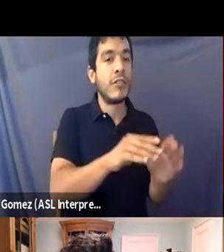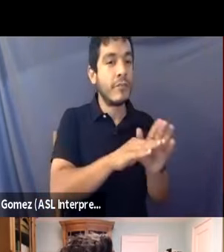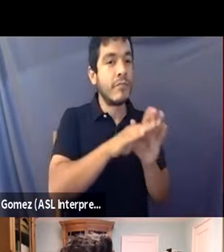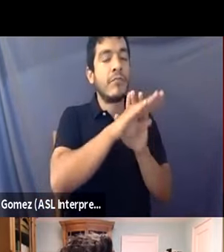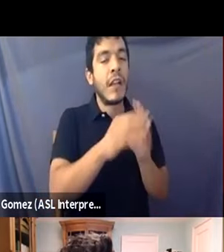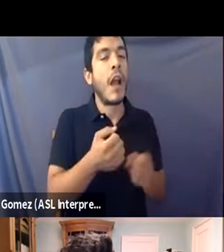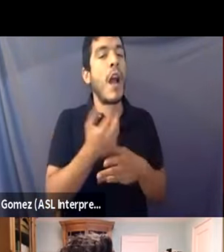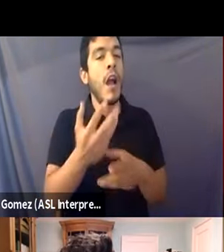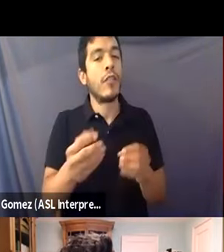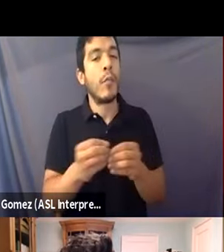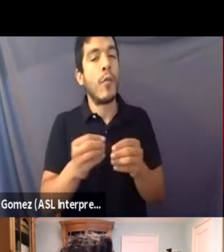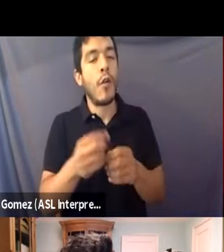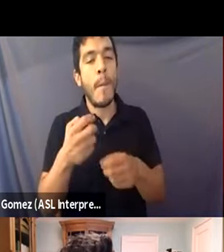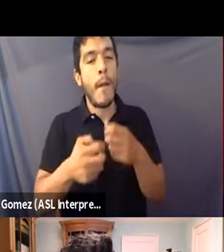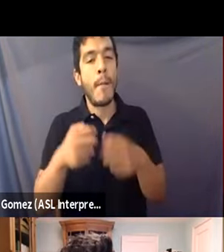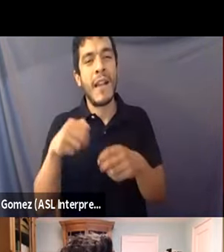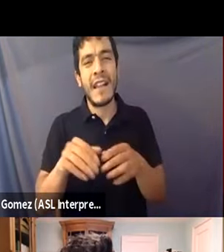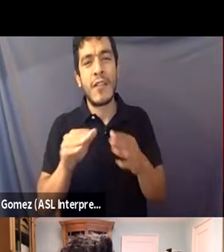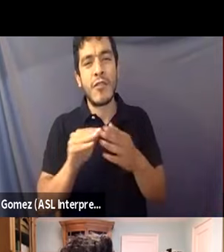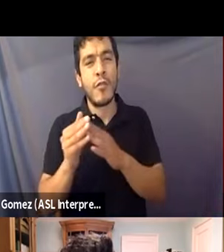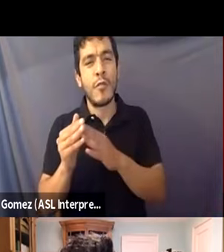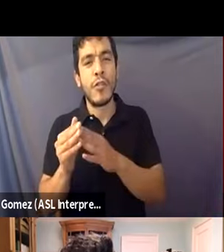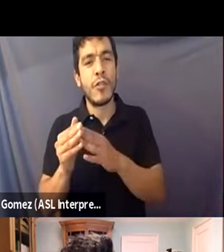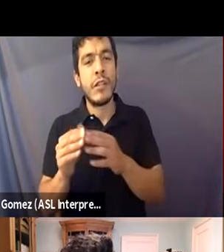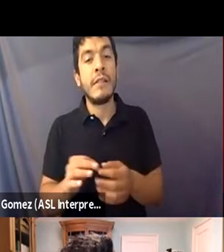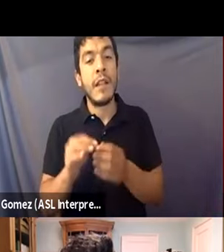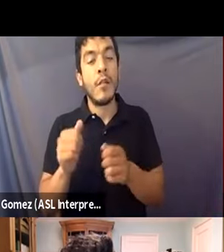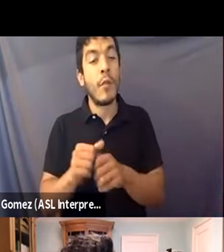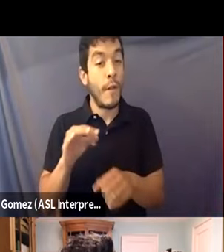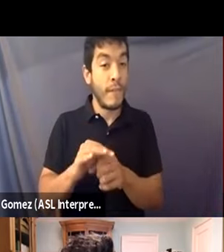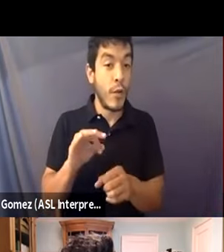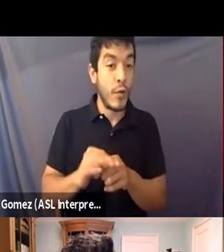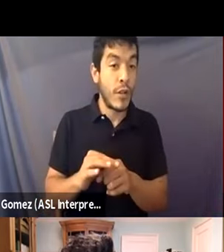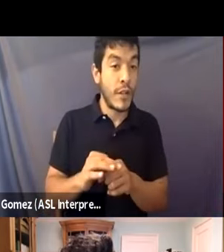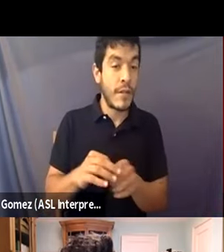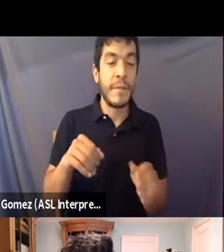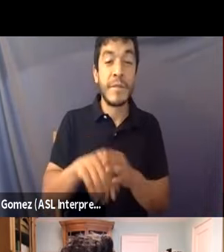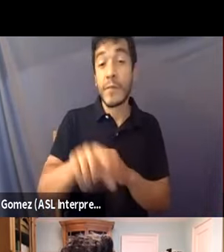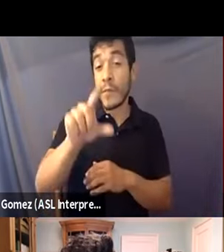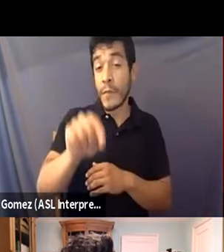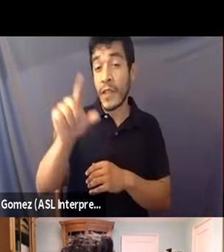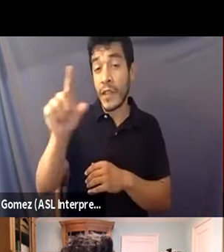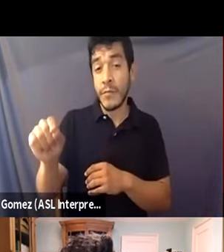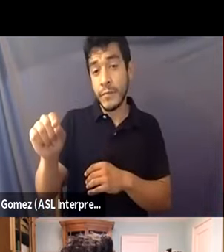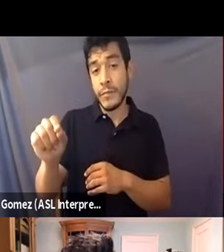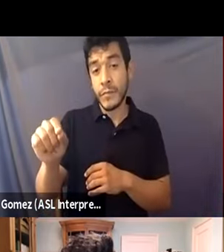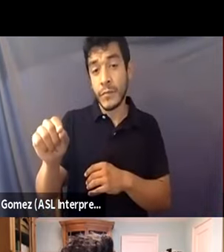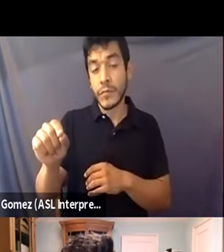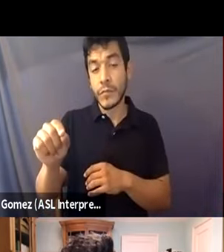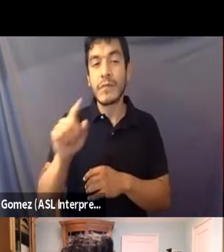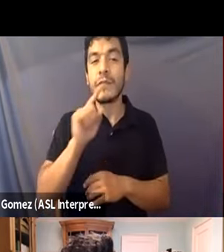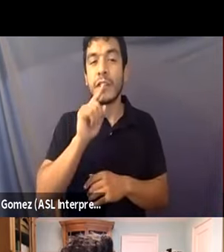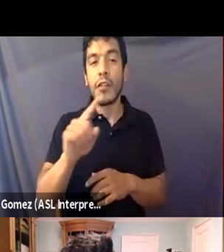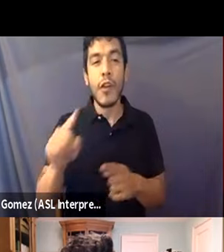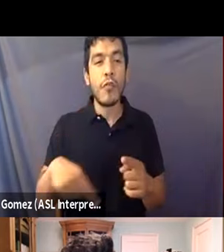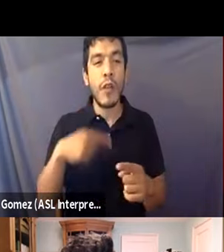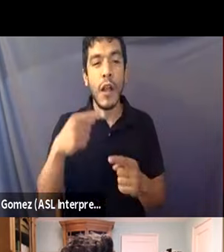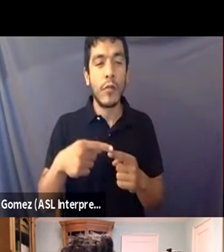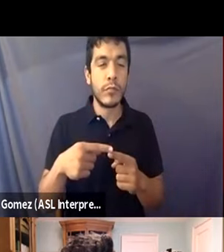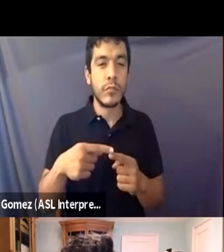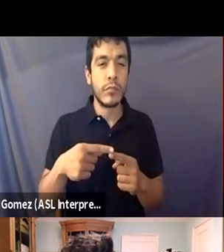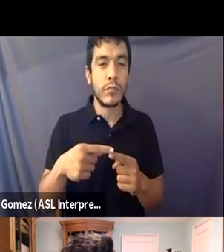issues within the community too, especially also with voting. In 2020, particularly around the